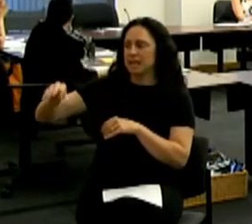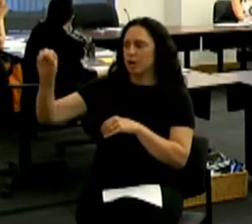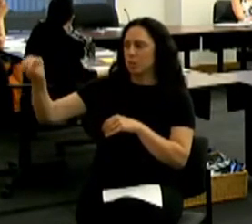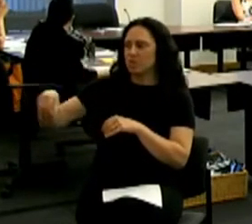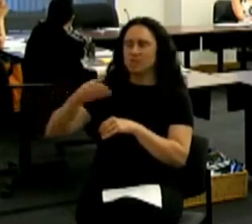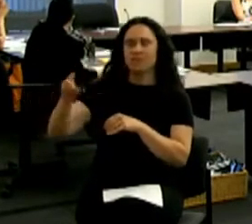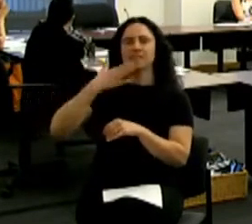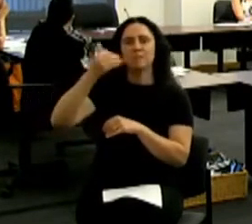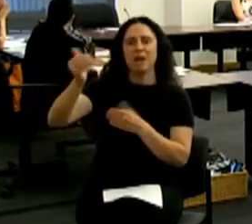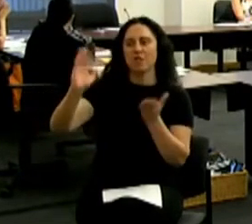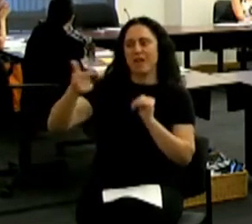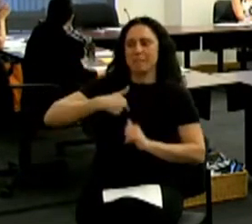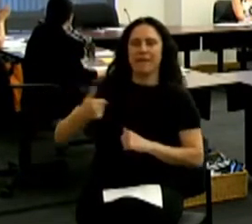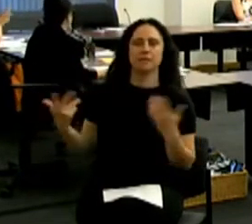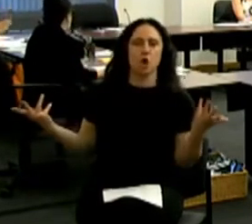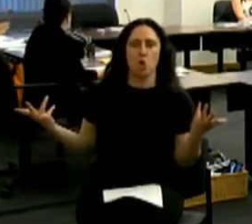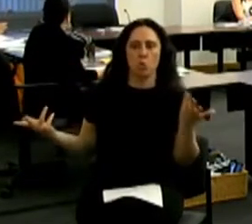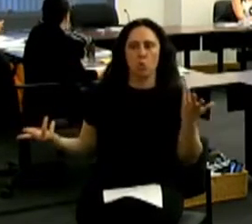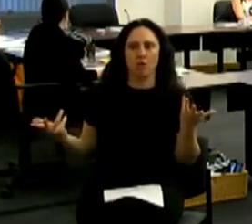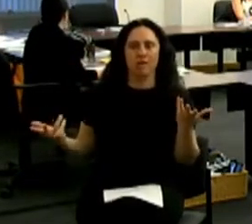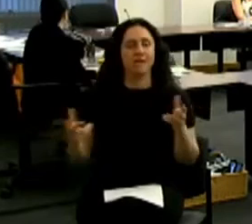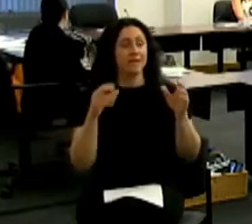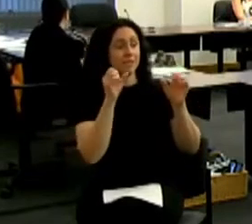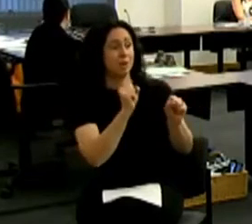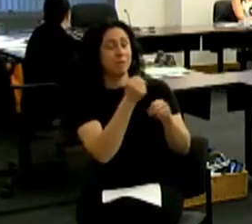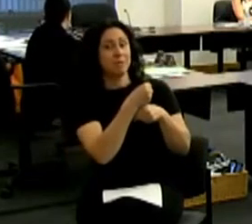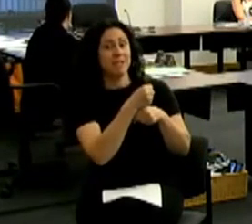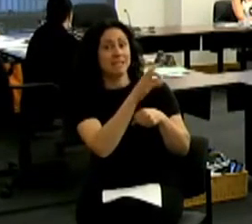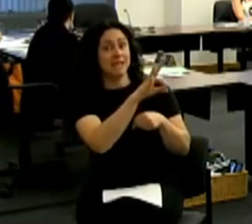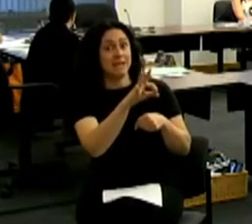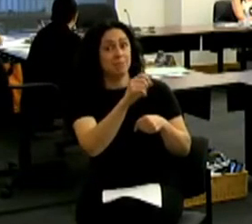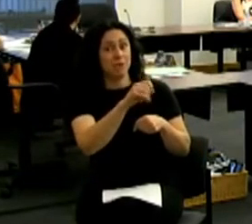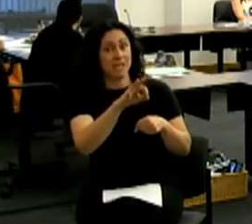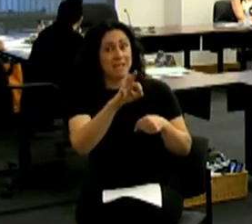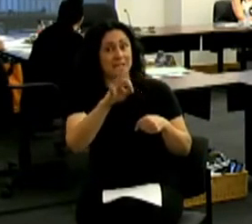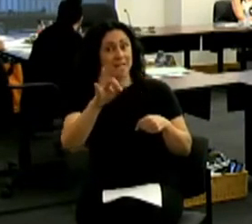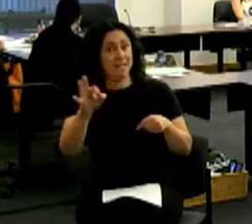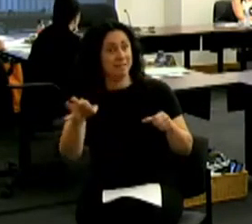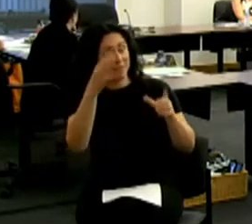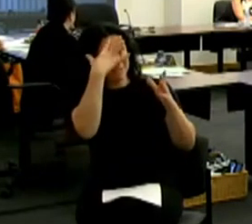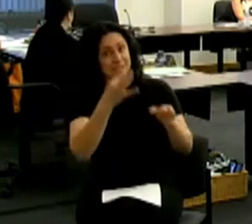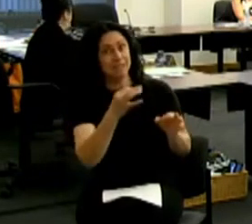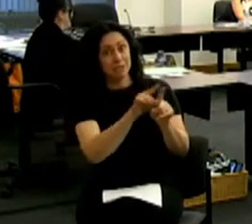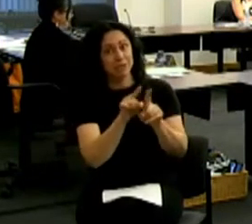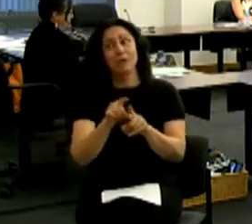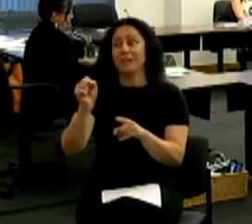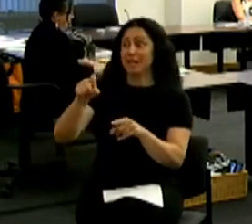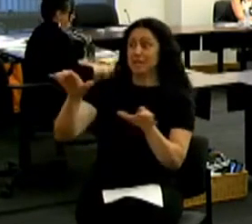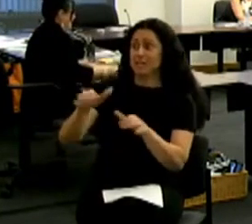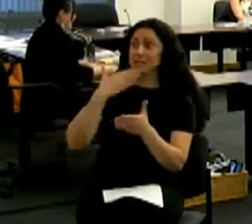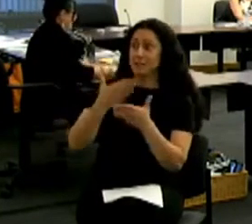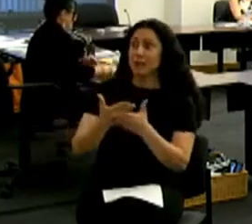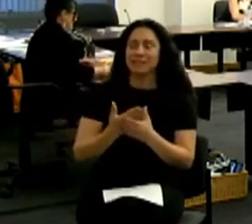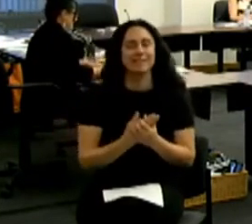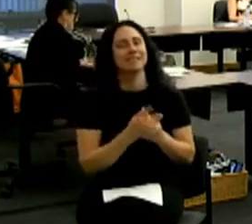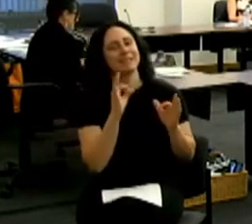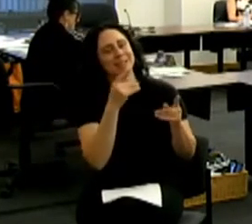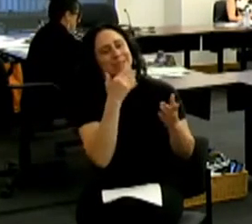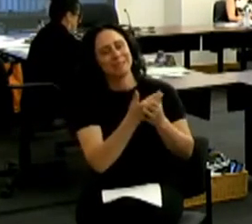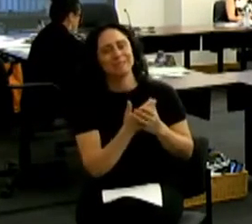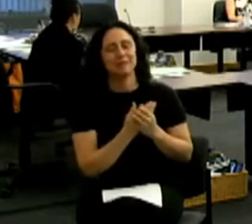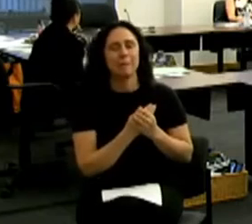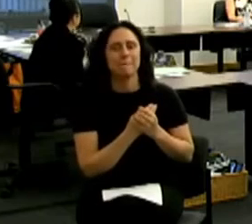99.9999999% things better than I do. She probably makes 99.999% of the decisions too. Good. So good.